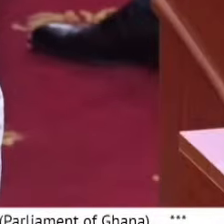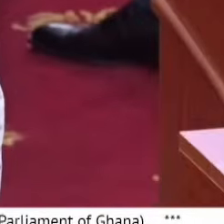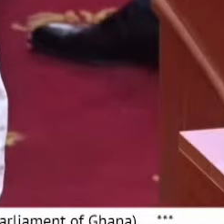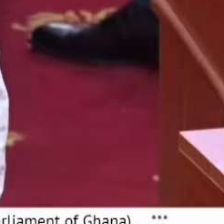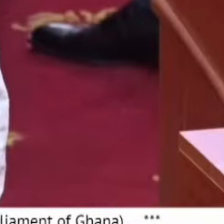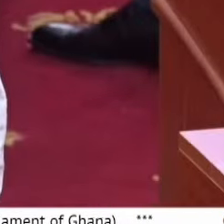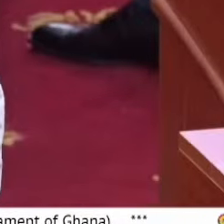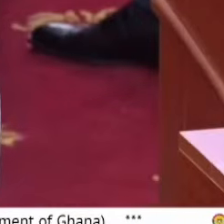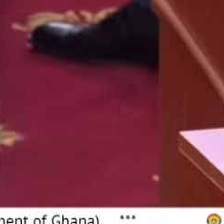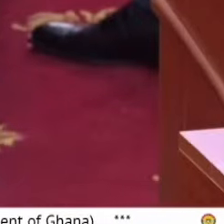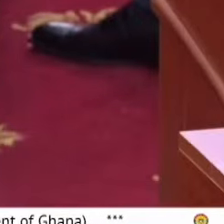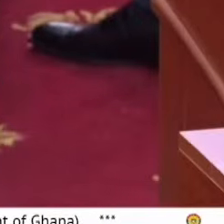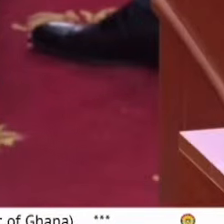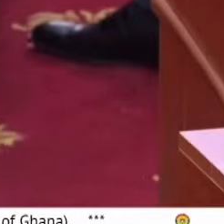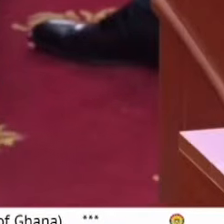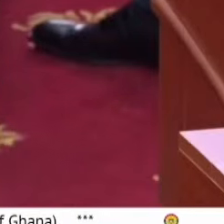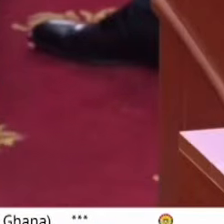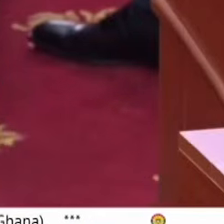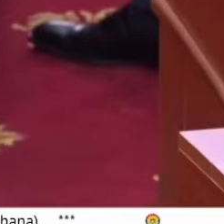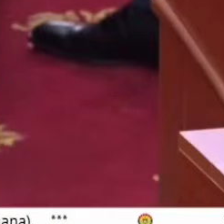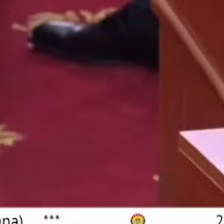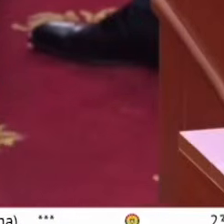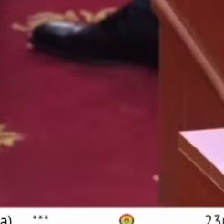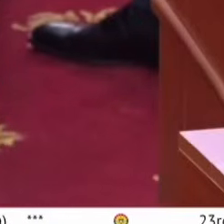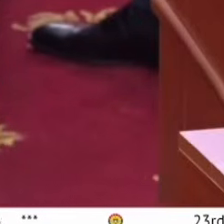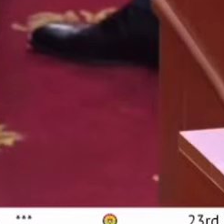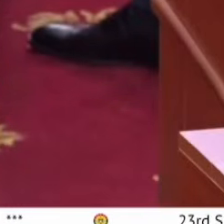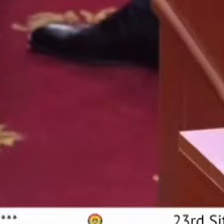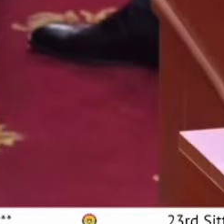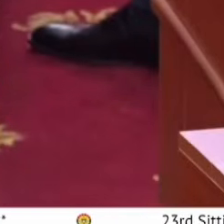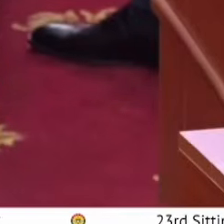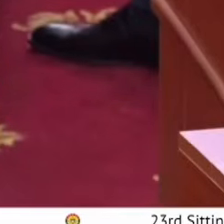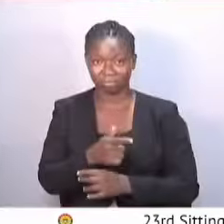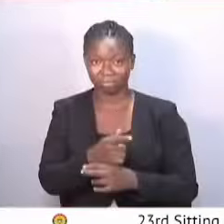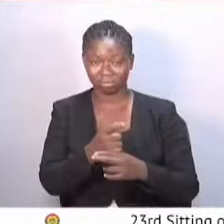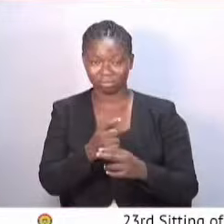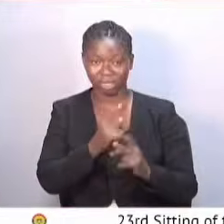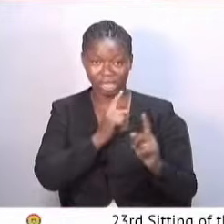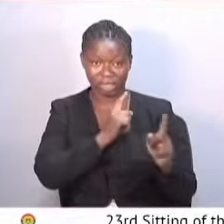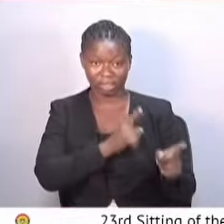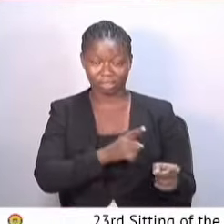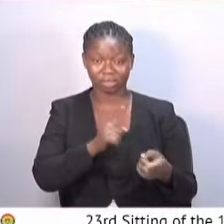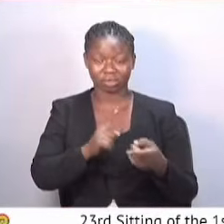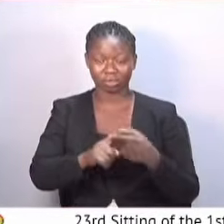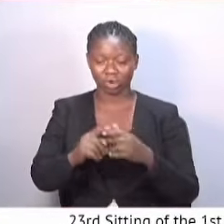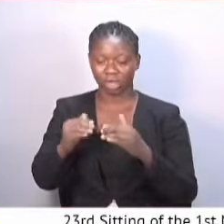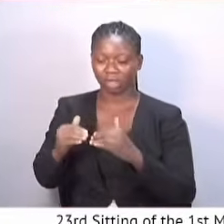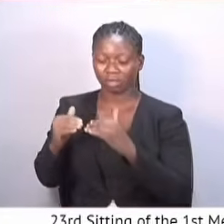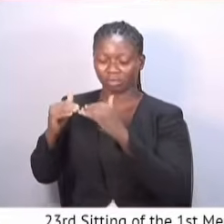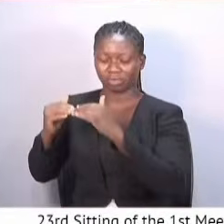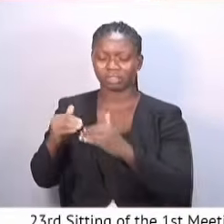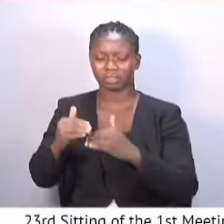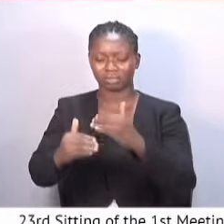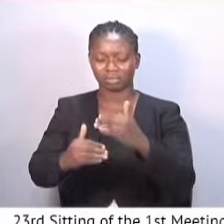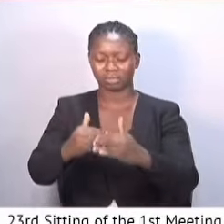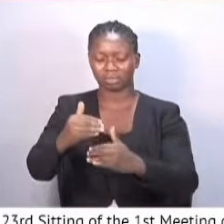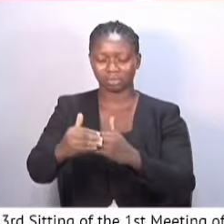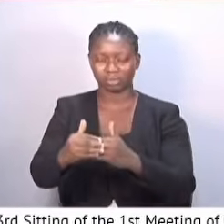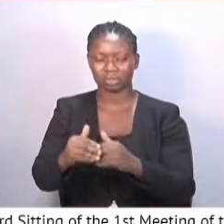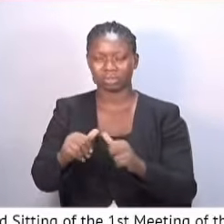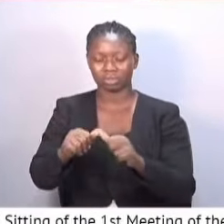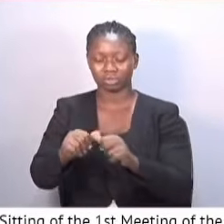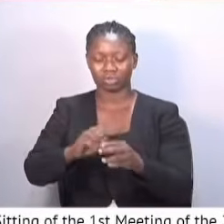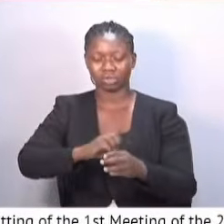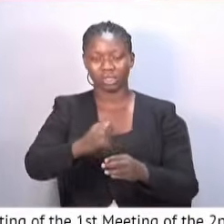Ghana is currently awaiting British Petroleum's response to advance the process